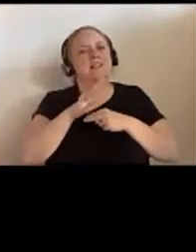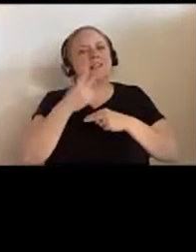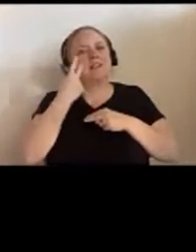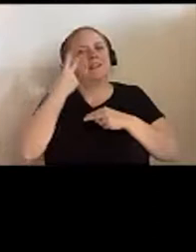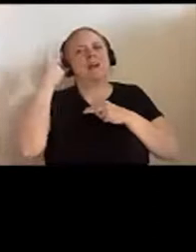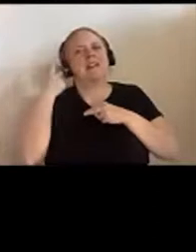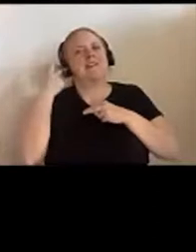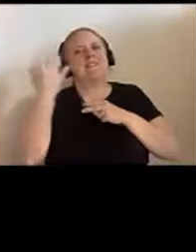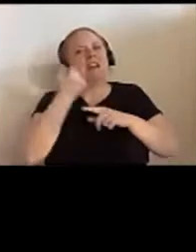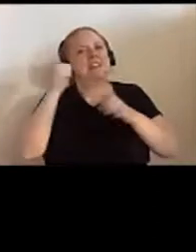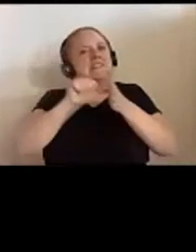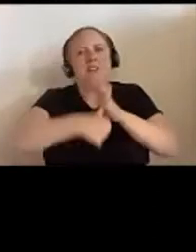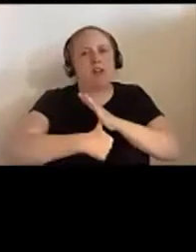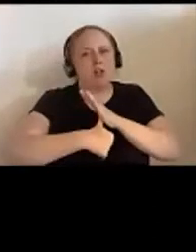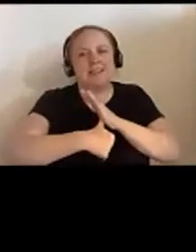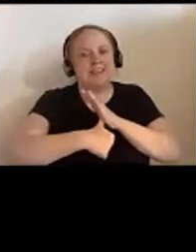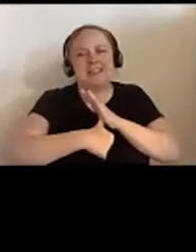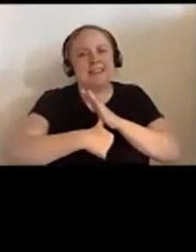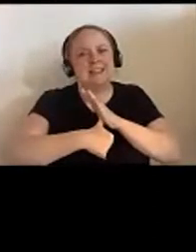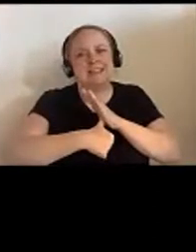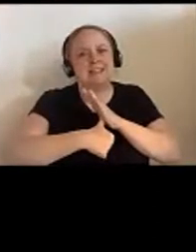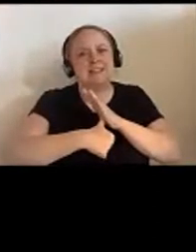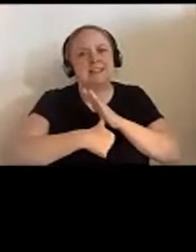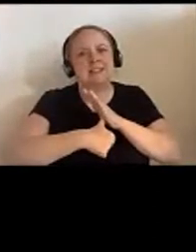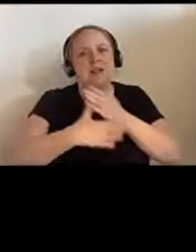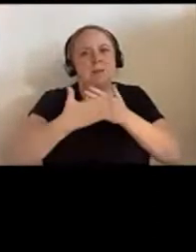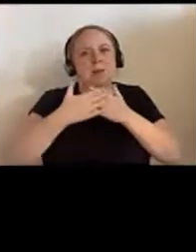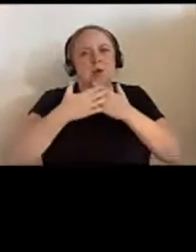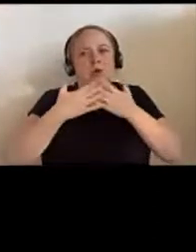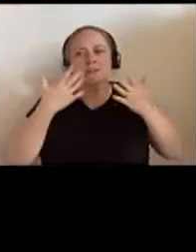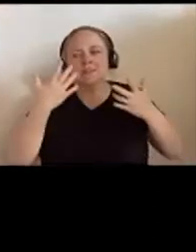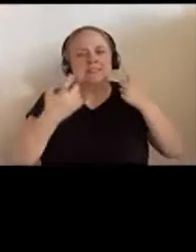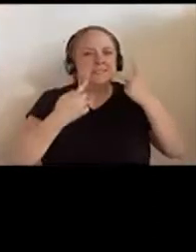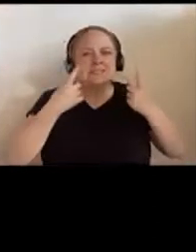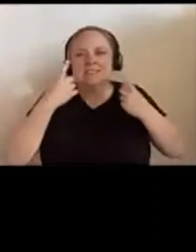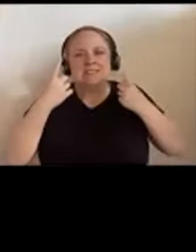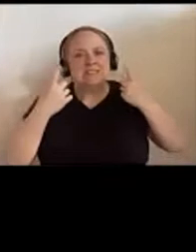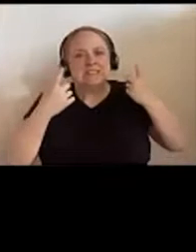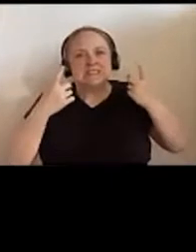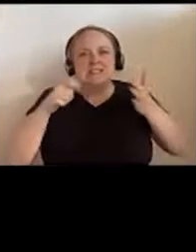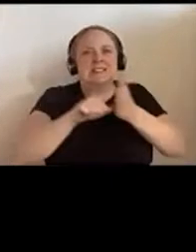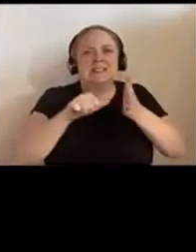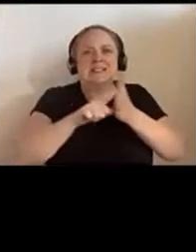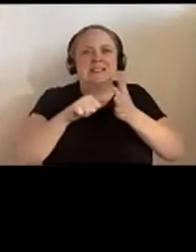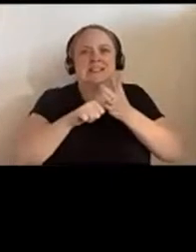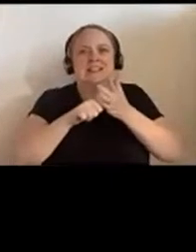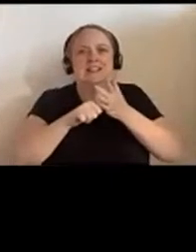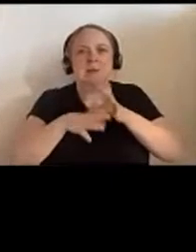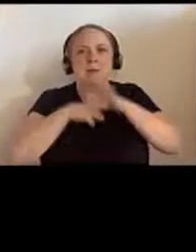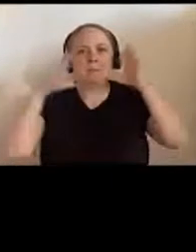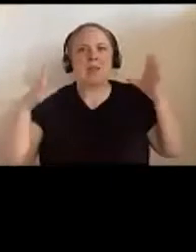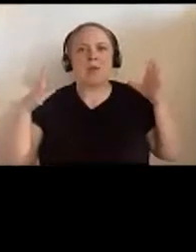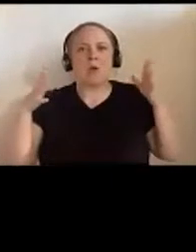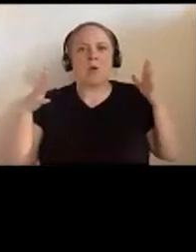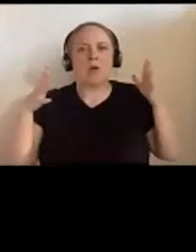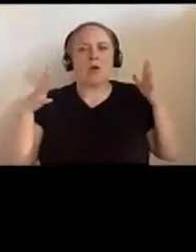difficulty and more ambiguity and an even bigger wealth of